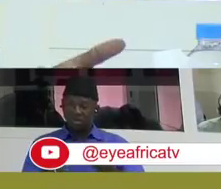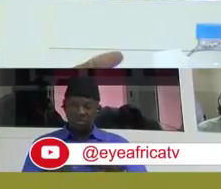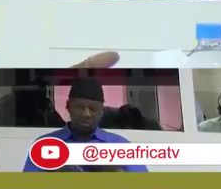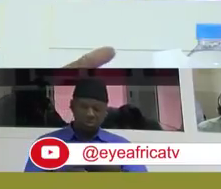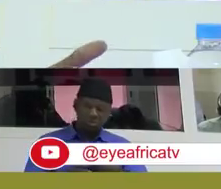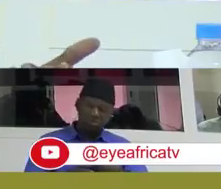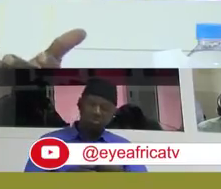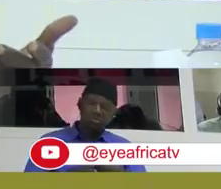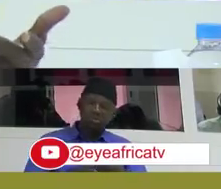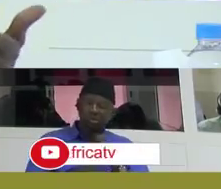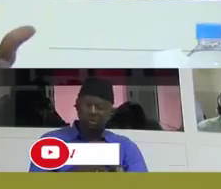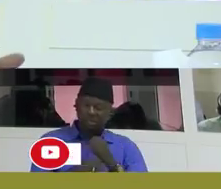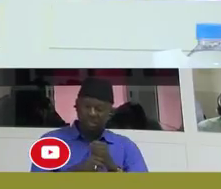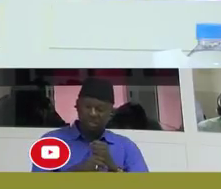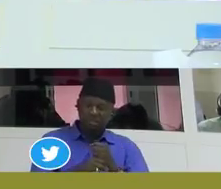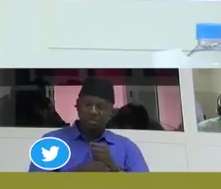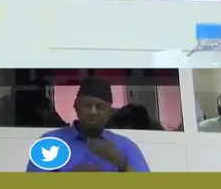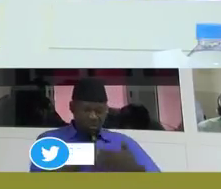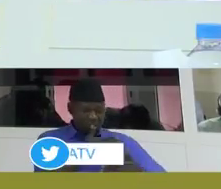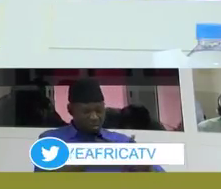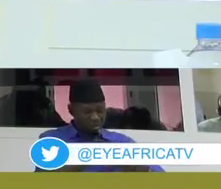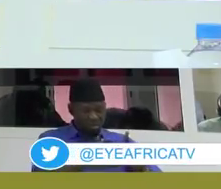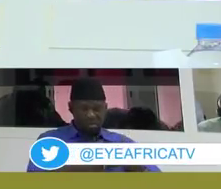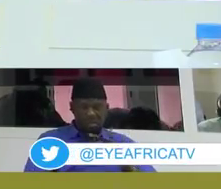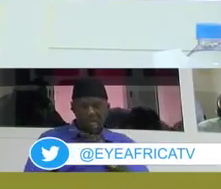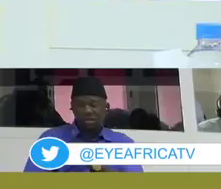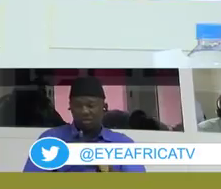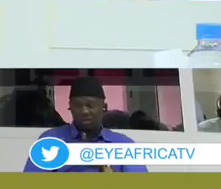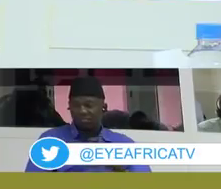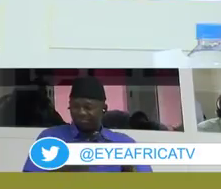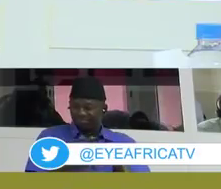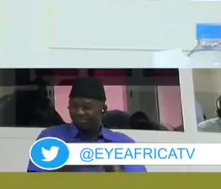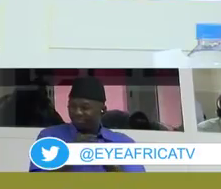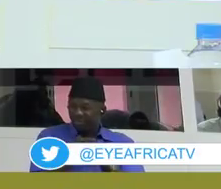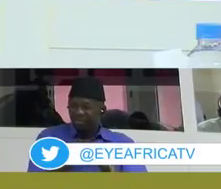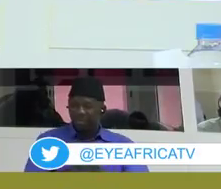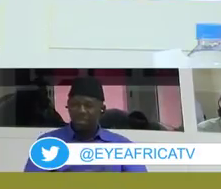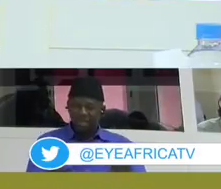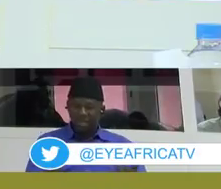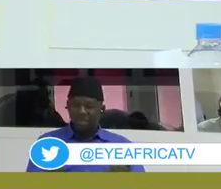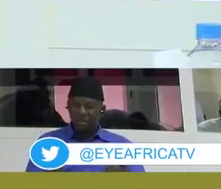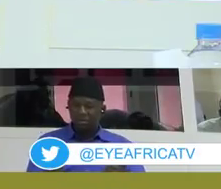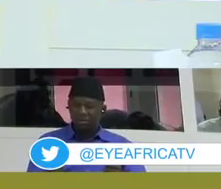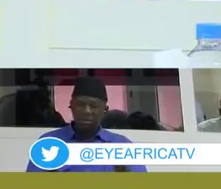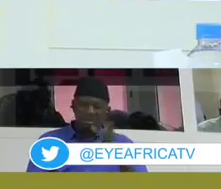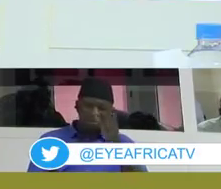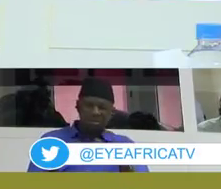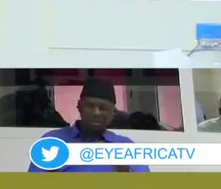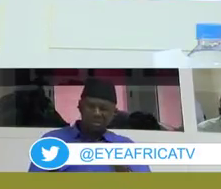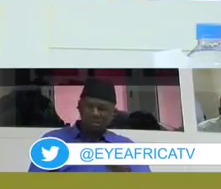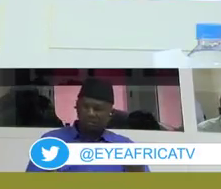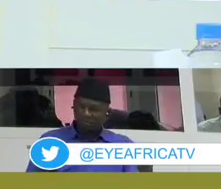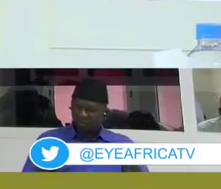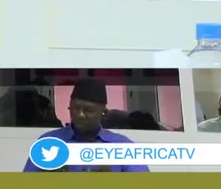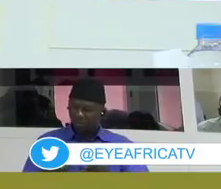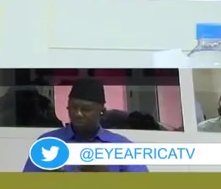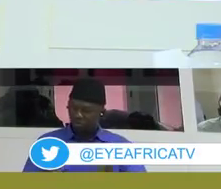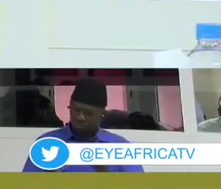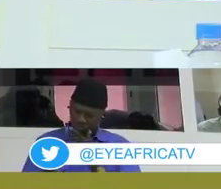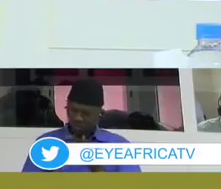it created. Amongst neighbors that lived in harmony, now somebody is inviting them to go and report.